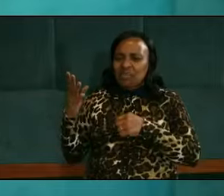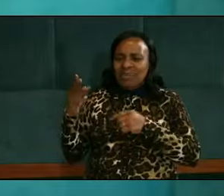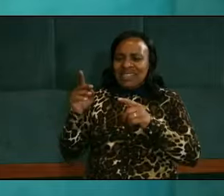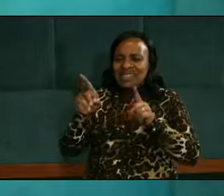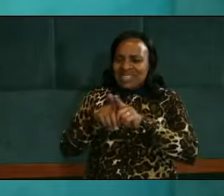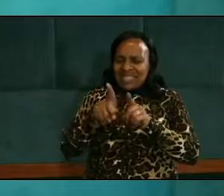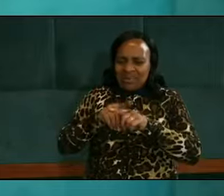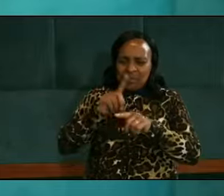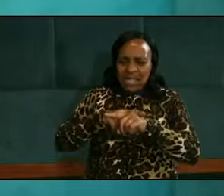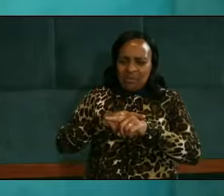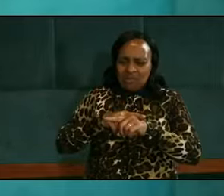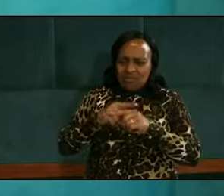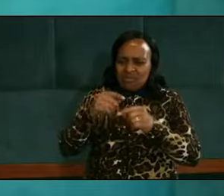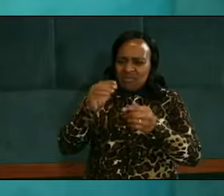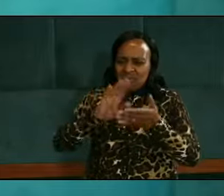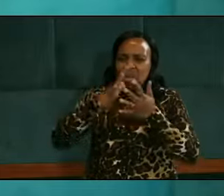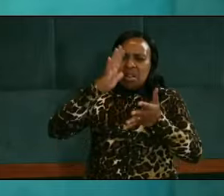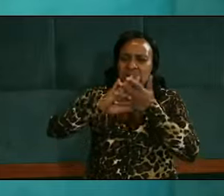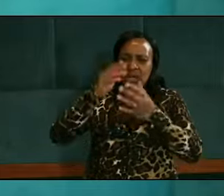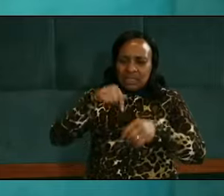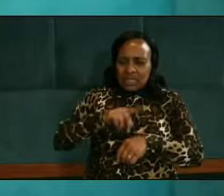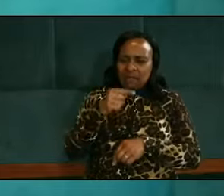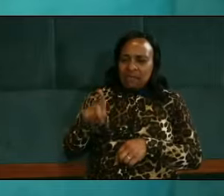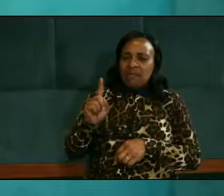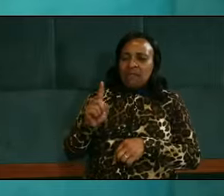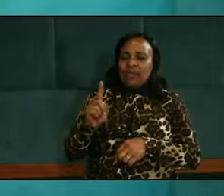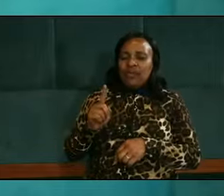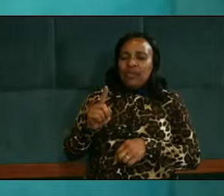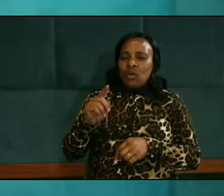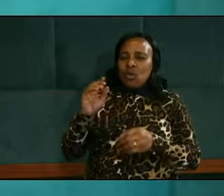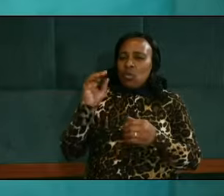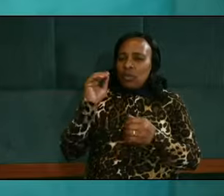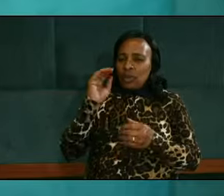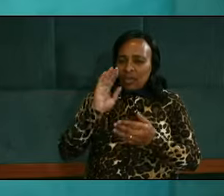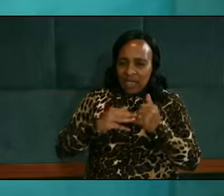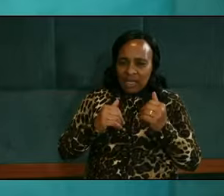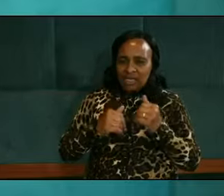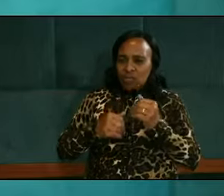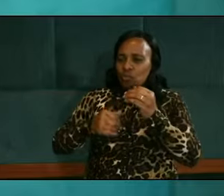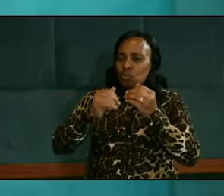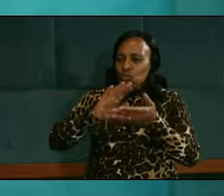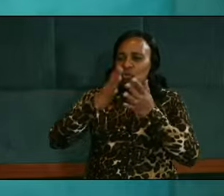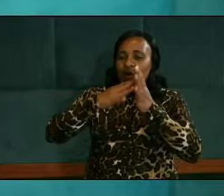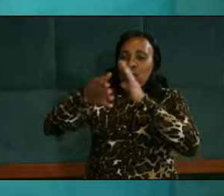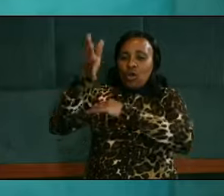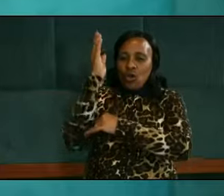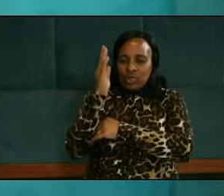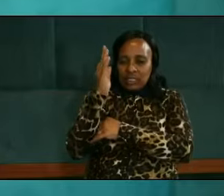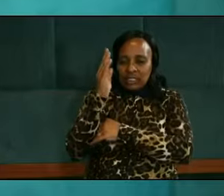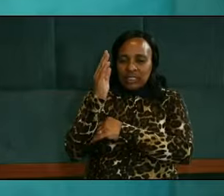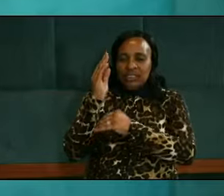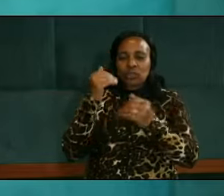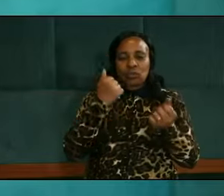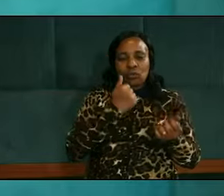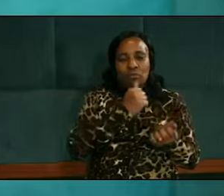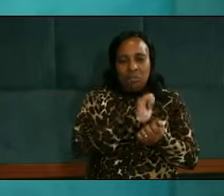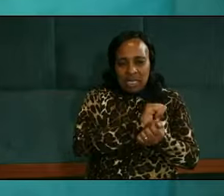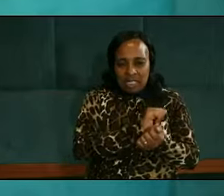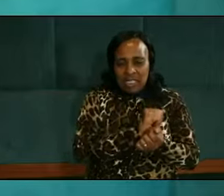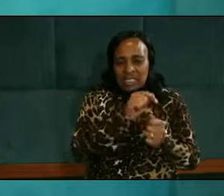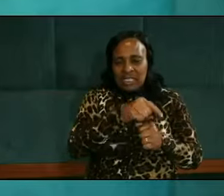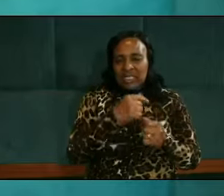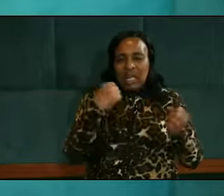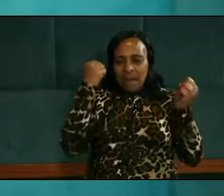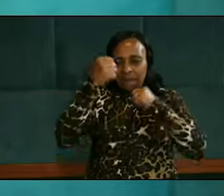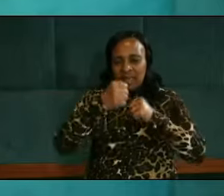glorifying himself and his army. It was not to glorify God. It was to glorify himself, to kind of punish his army, saying that we could